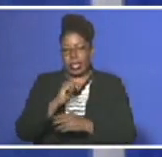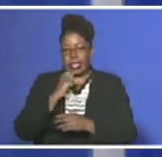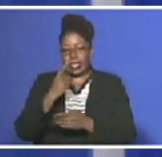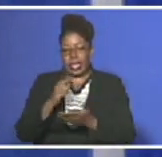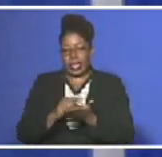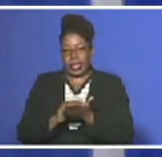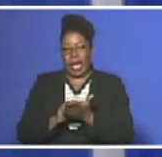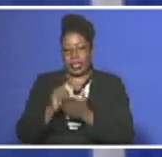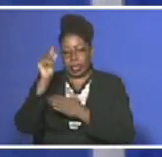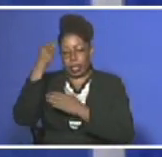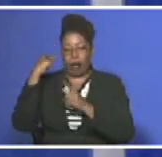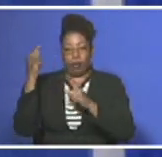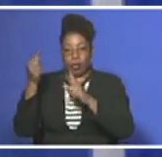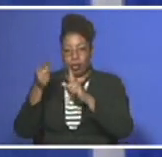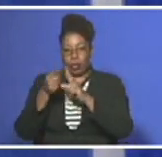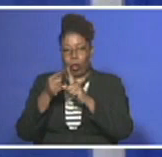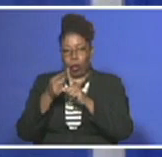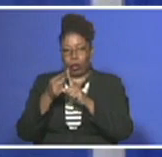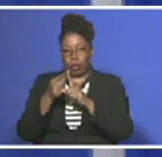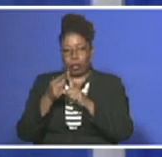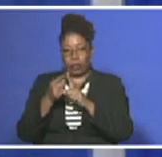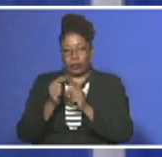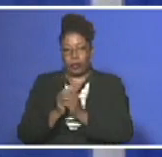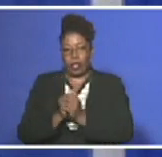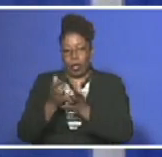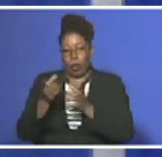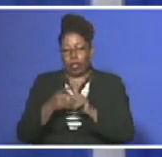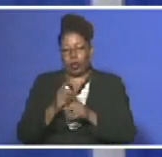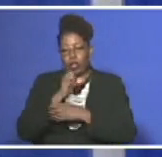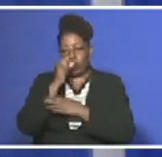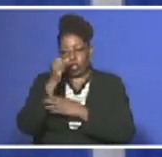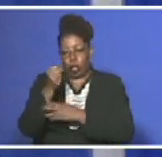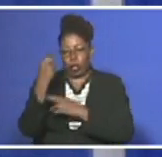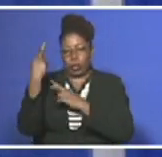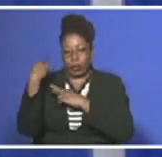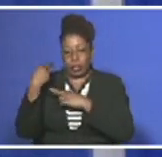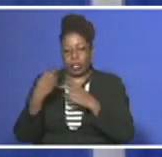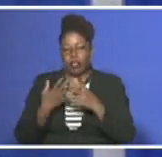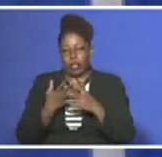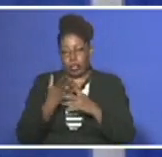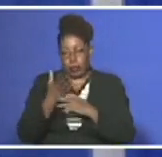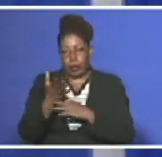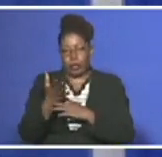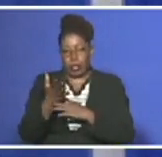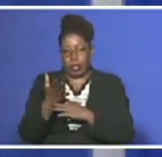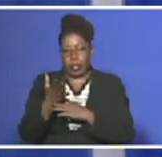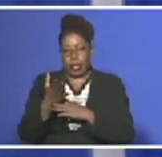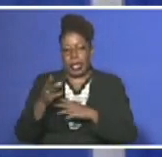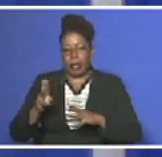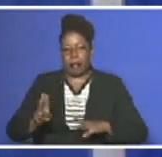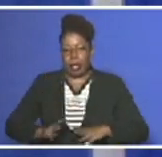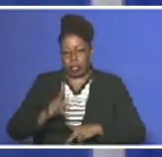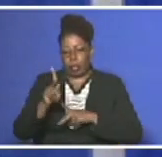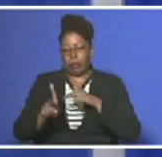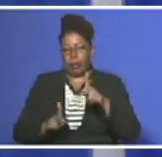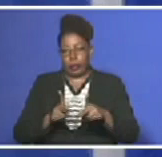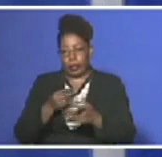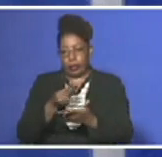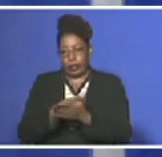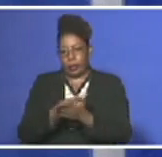goal to modernise public finance while ensuring accountability and transparency in managing public